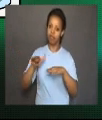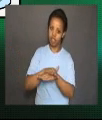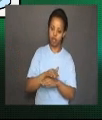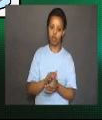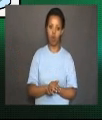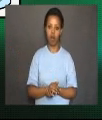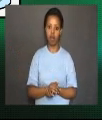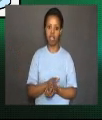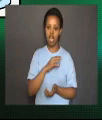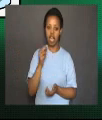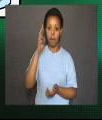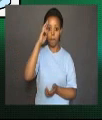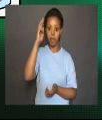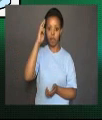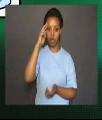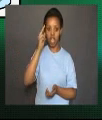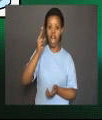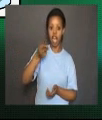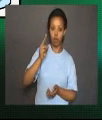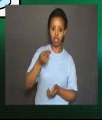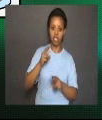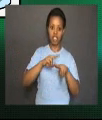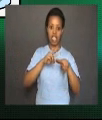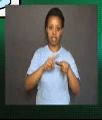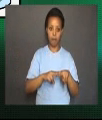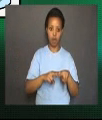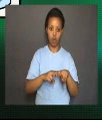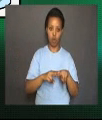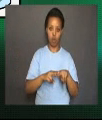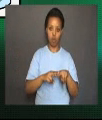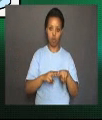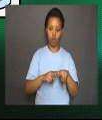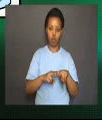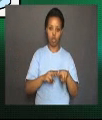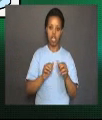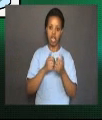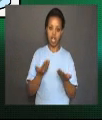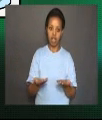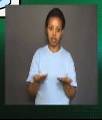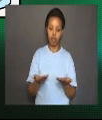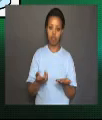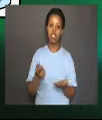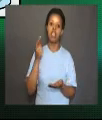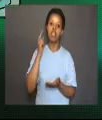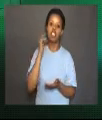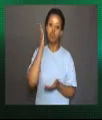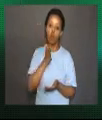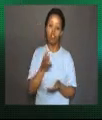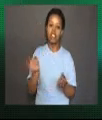Redi hypothesized that only flies could produce more